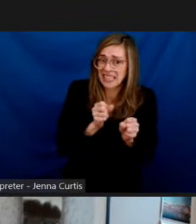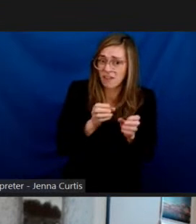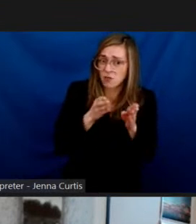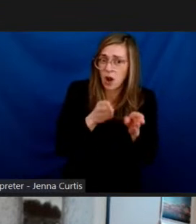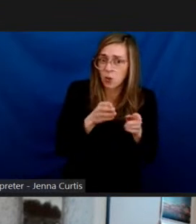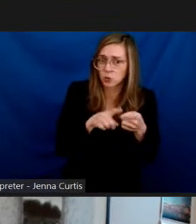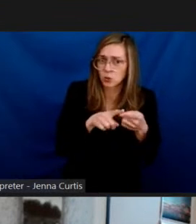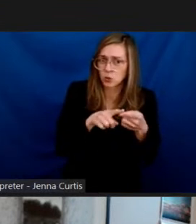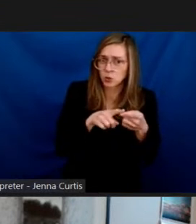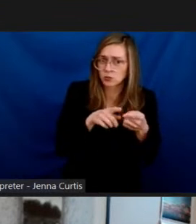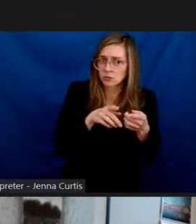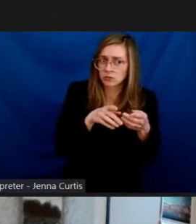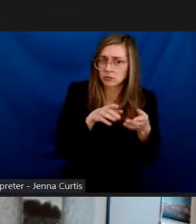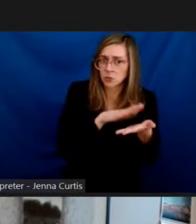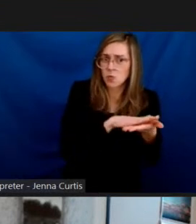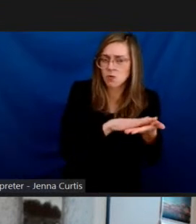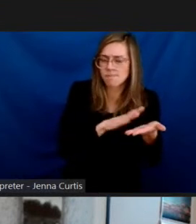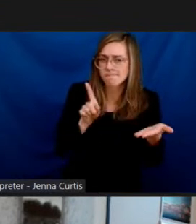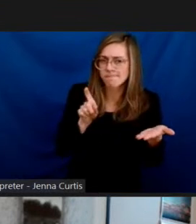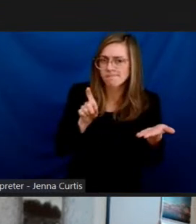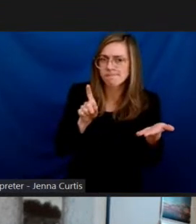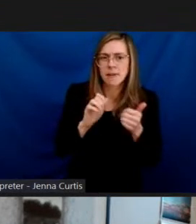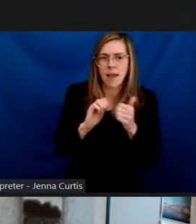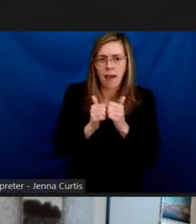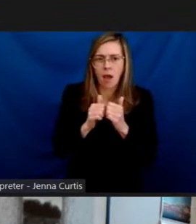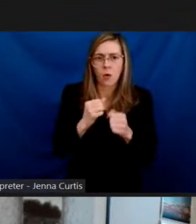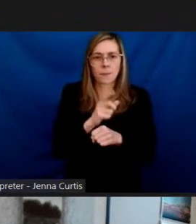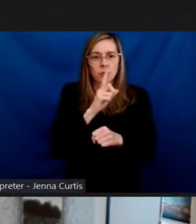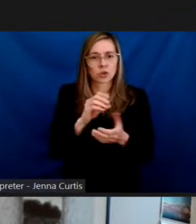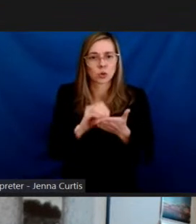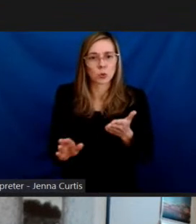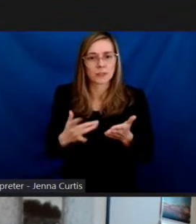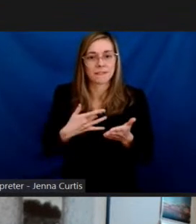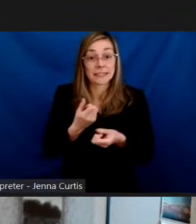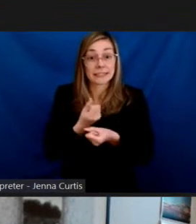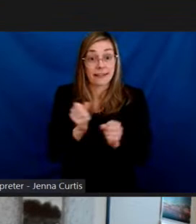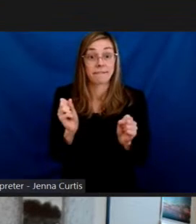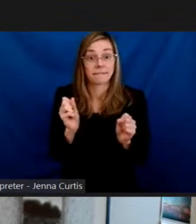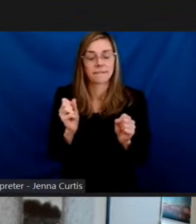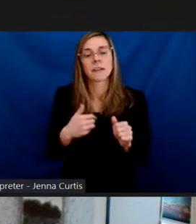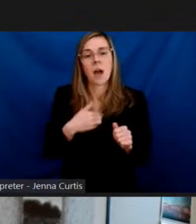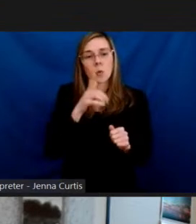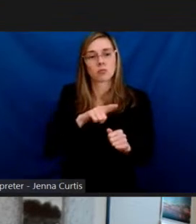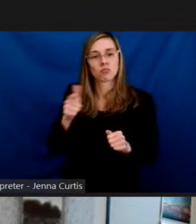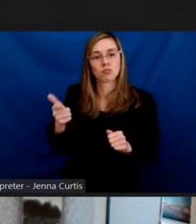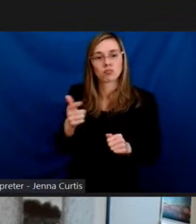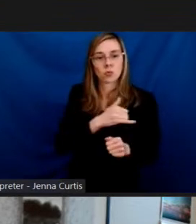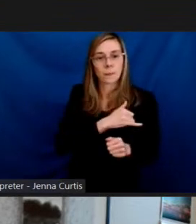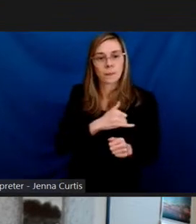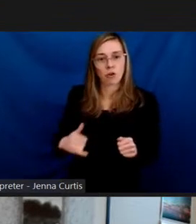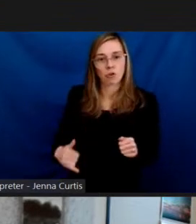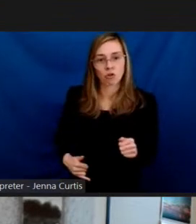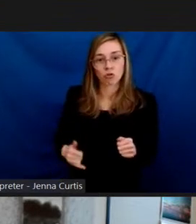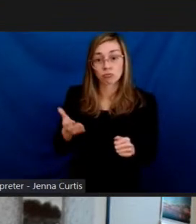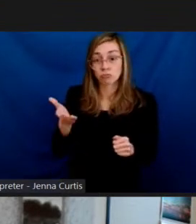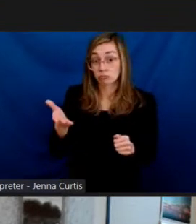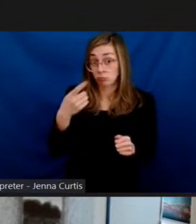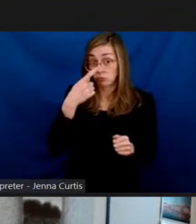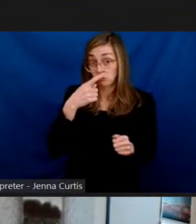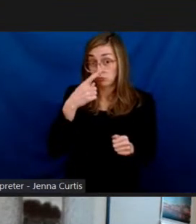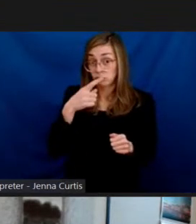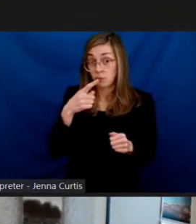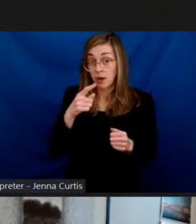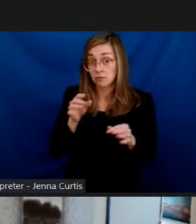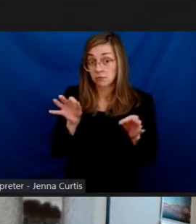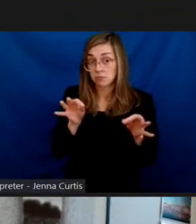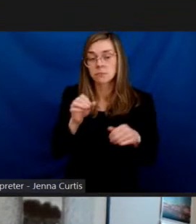can we ensure that students will feel safe? I'm going to pass that one over to the mayor if you are okay addressing that one.